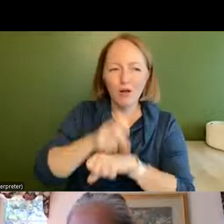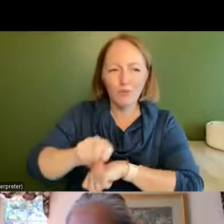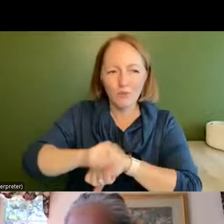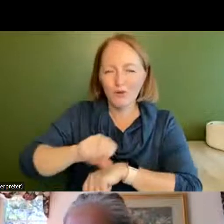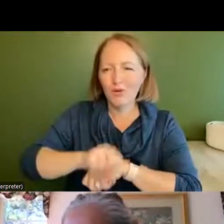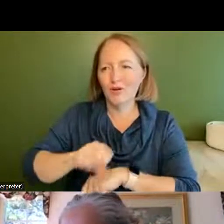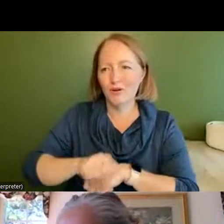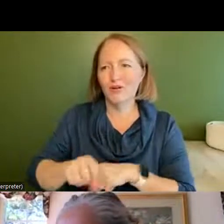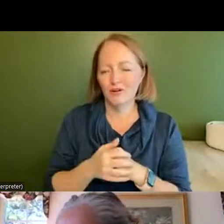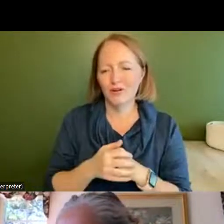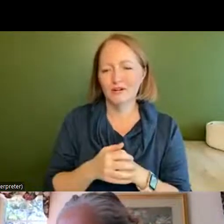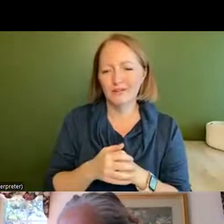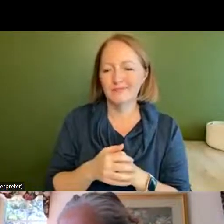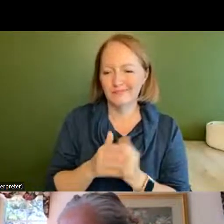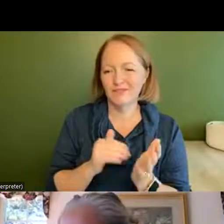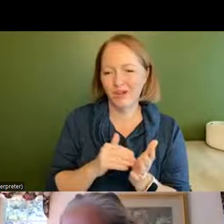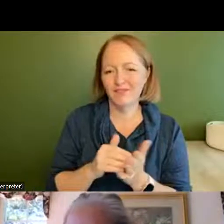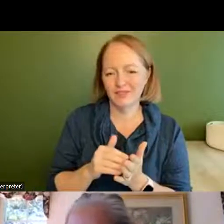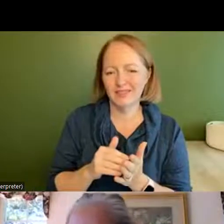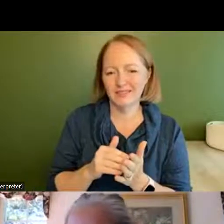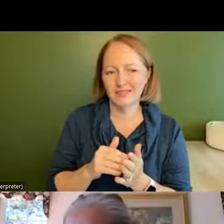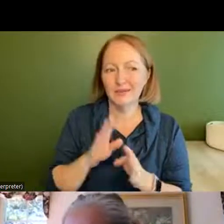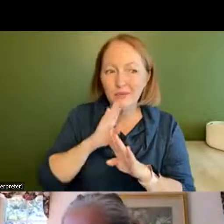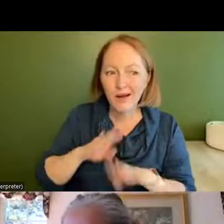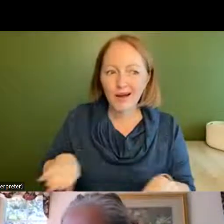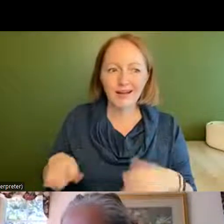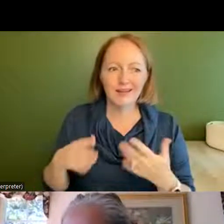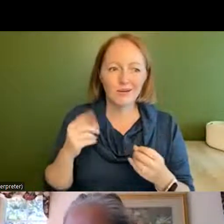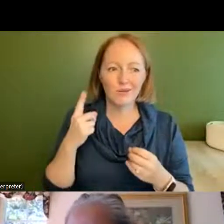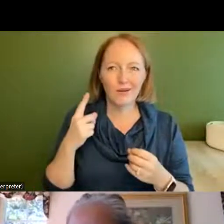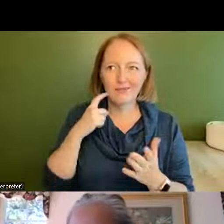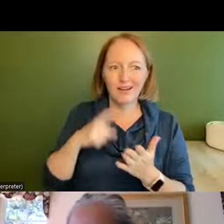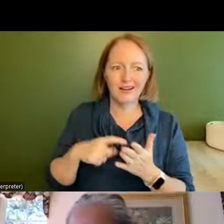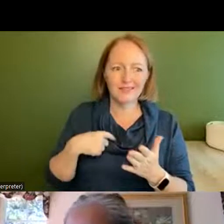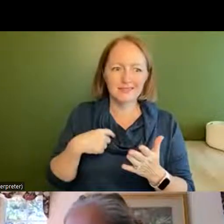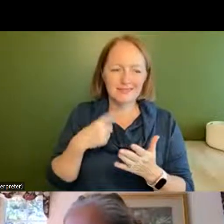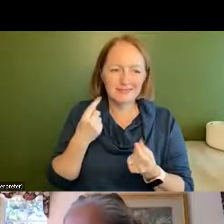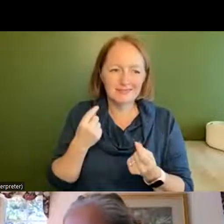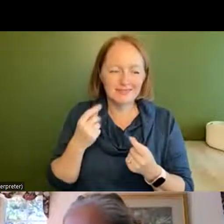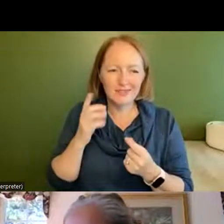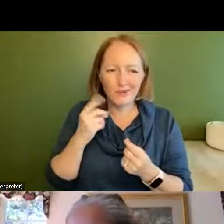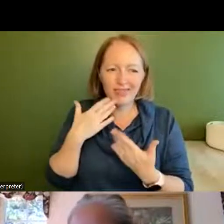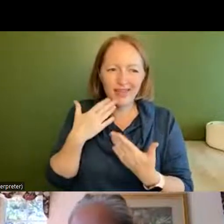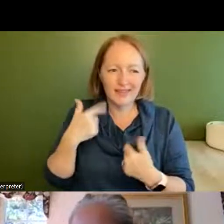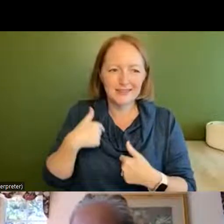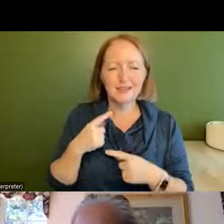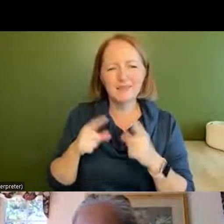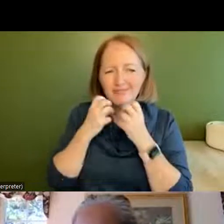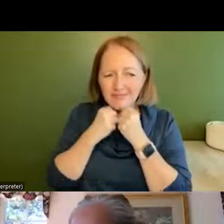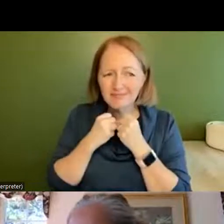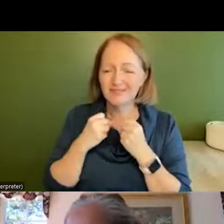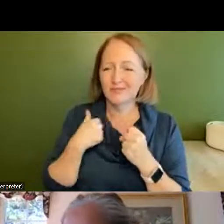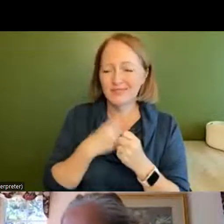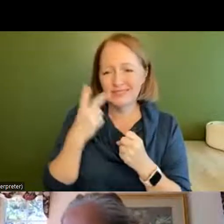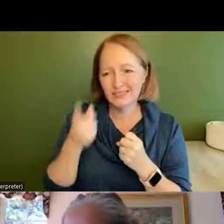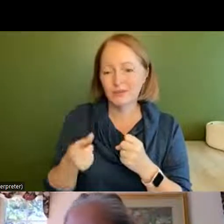And it is often quiet and unrecognized, but it is incredibly valuable. And as many